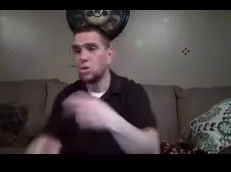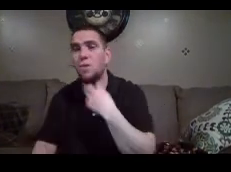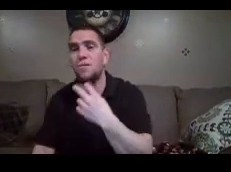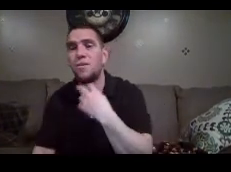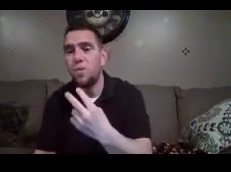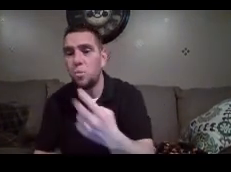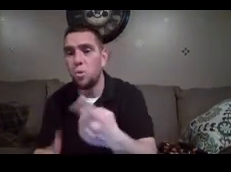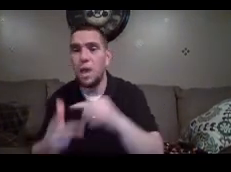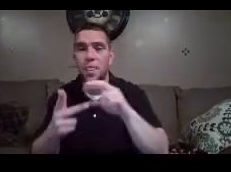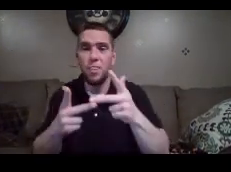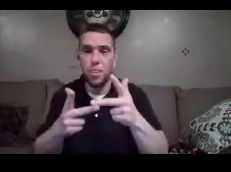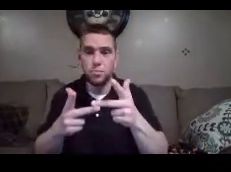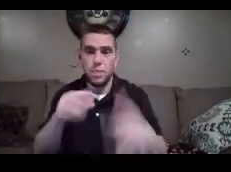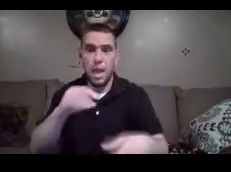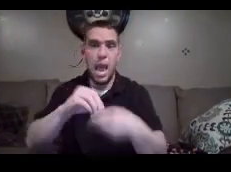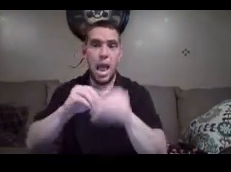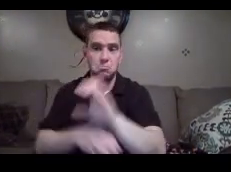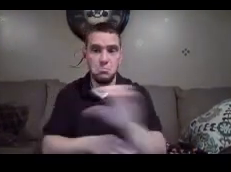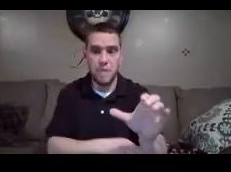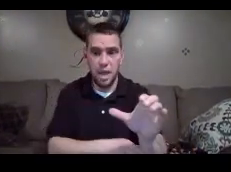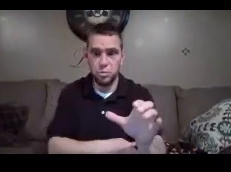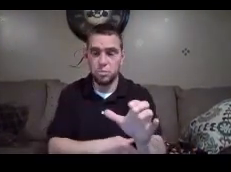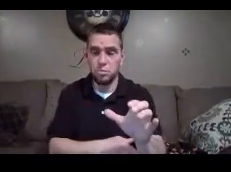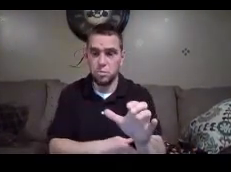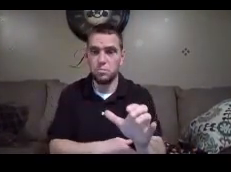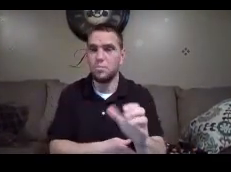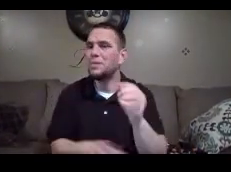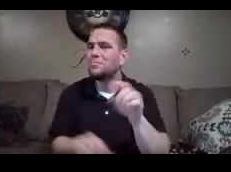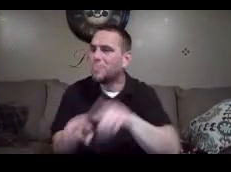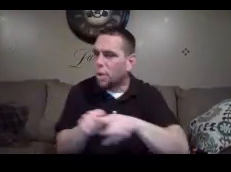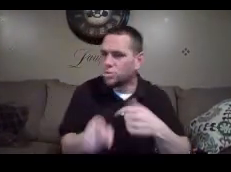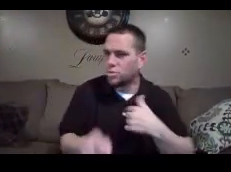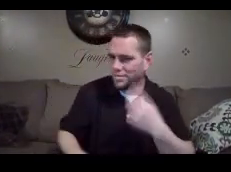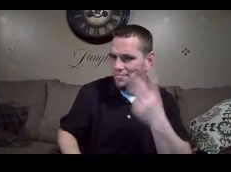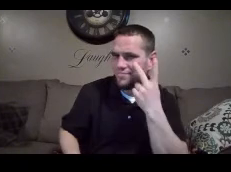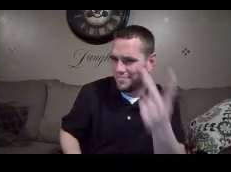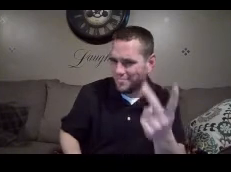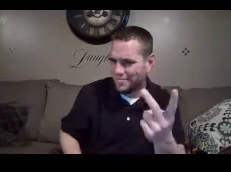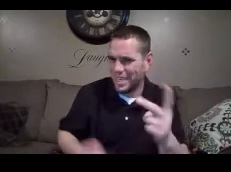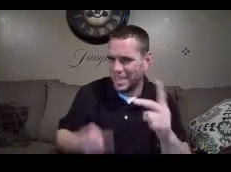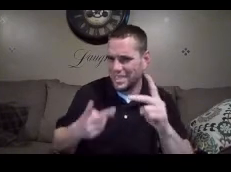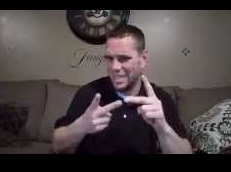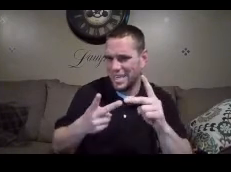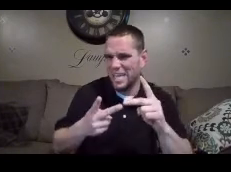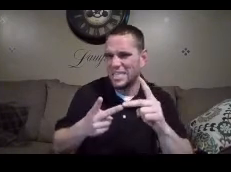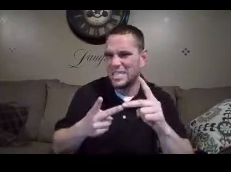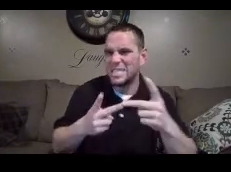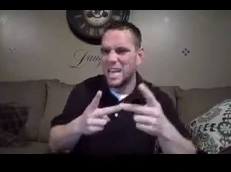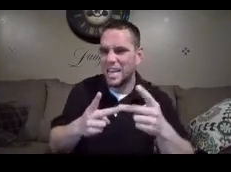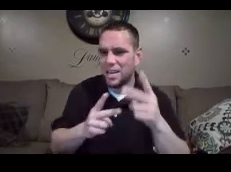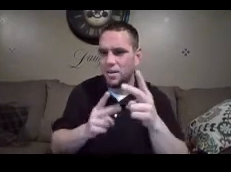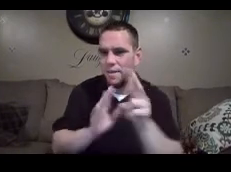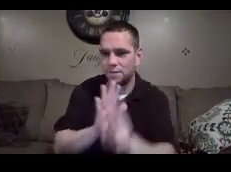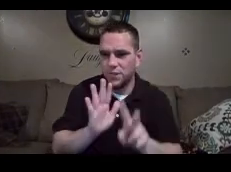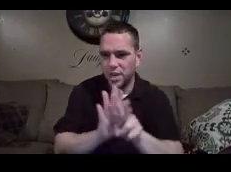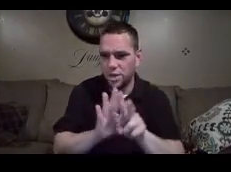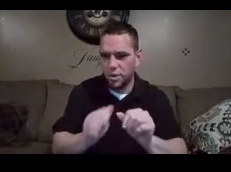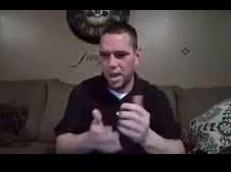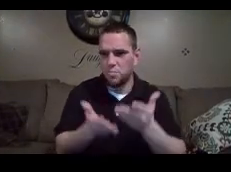captions. But if not, I have seen it where it's a second video and you can provide, both of